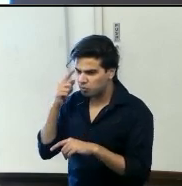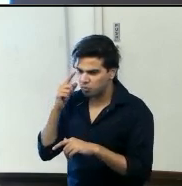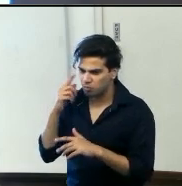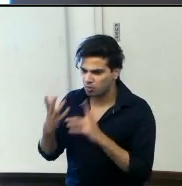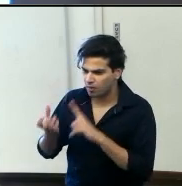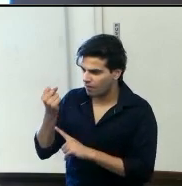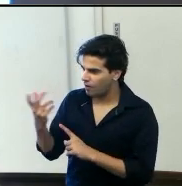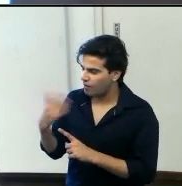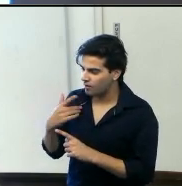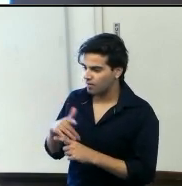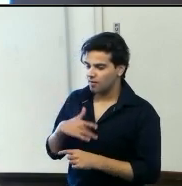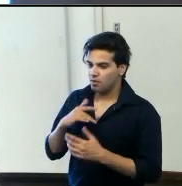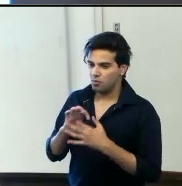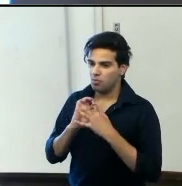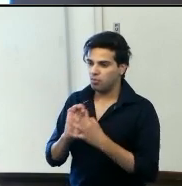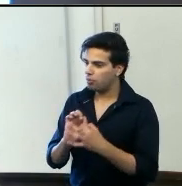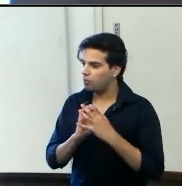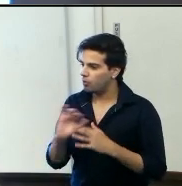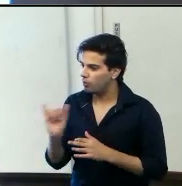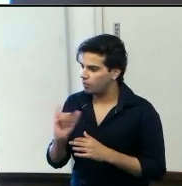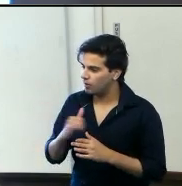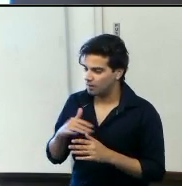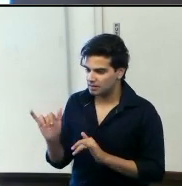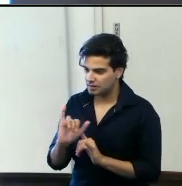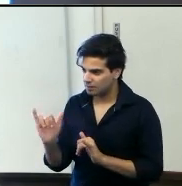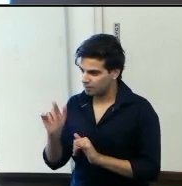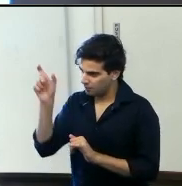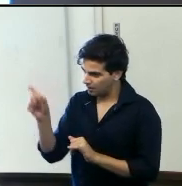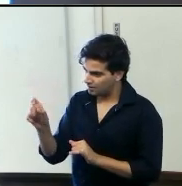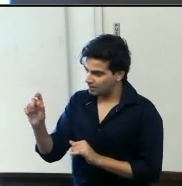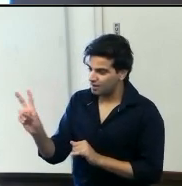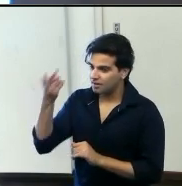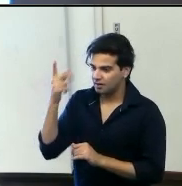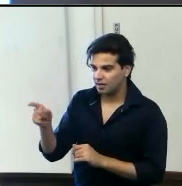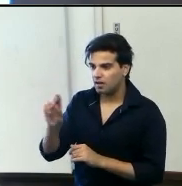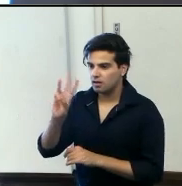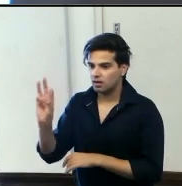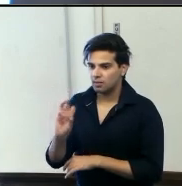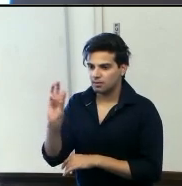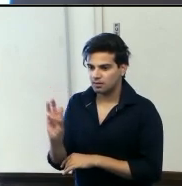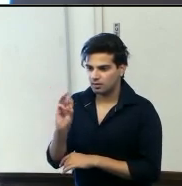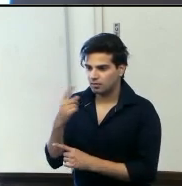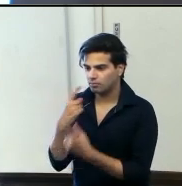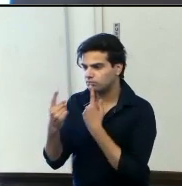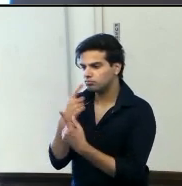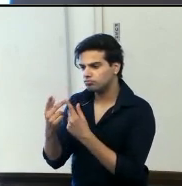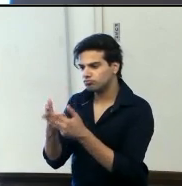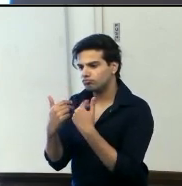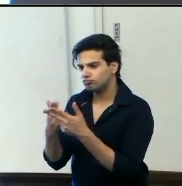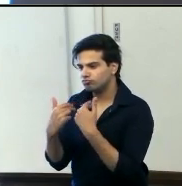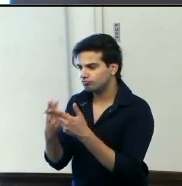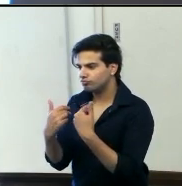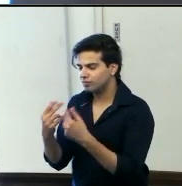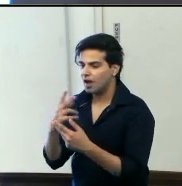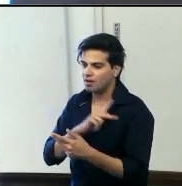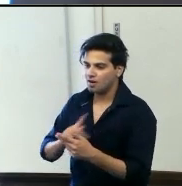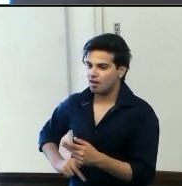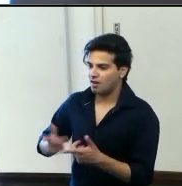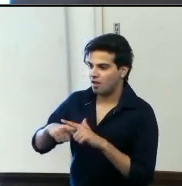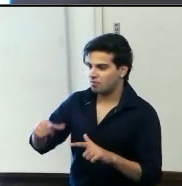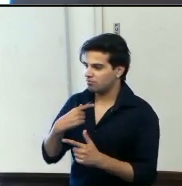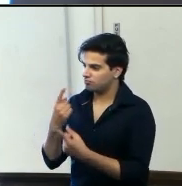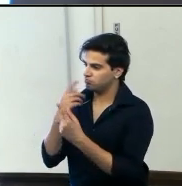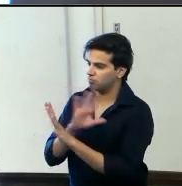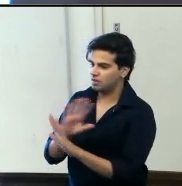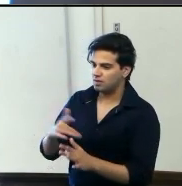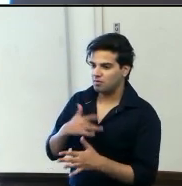that brings in that familiarity. I spoke to that stranger for half an hour. just to speak Kannada. So in that sense, it's like